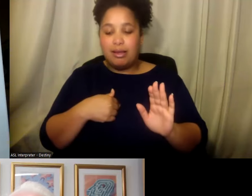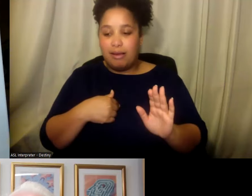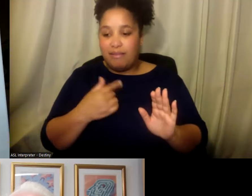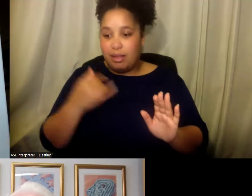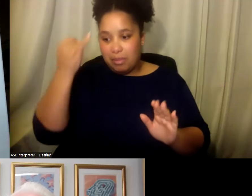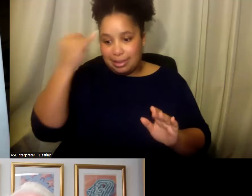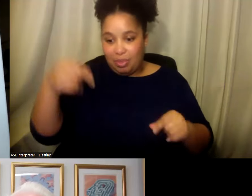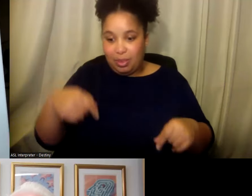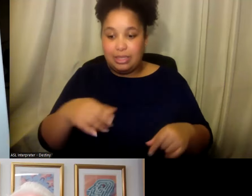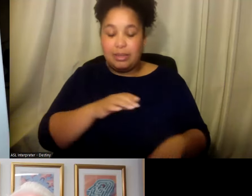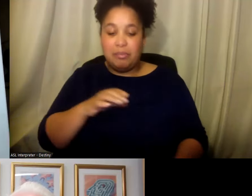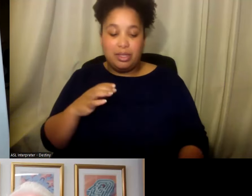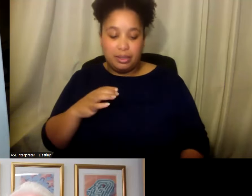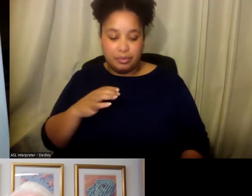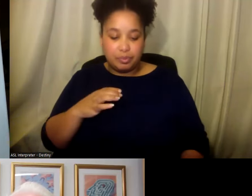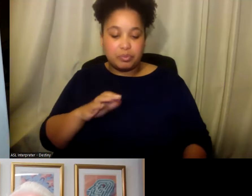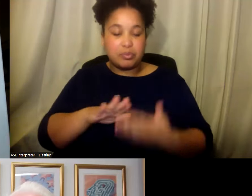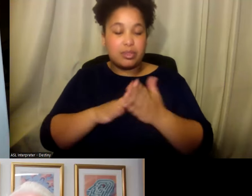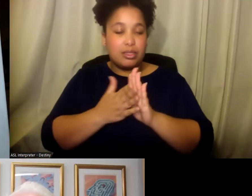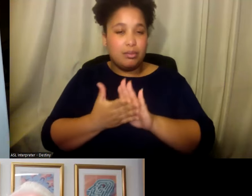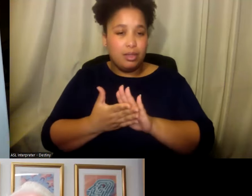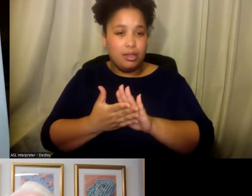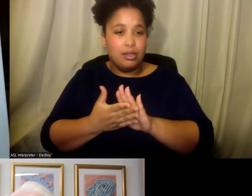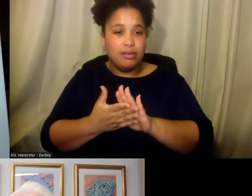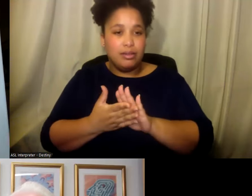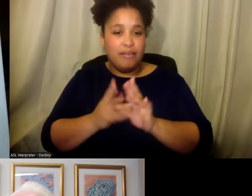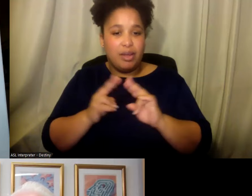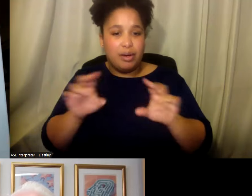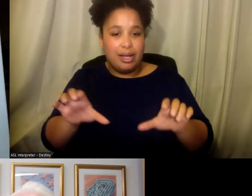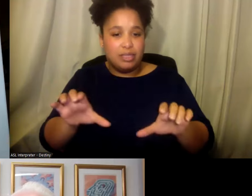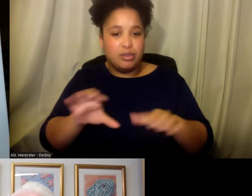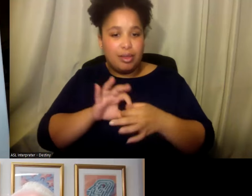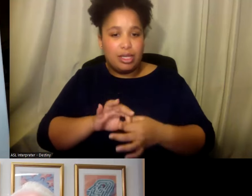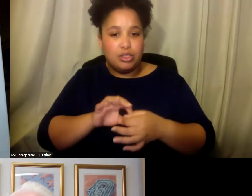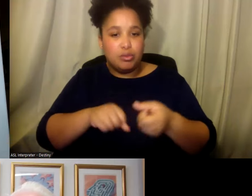this committee becoming very active in promoting